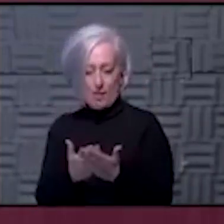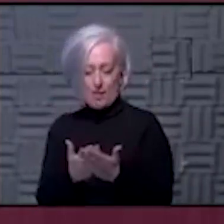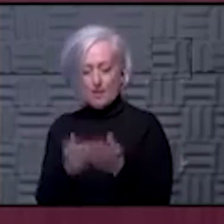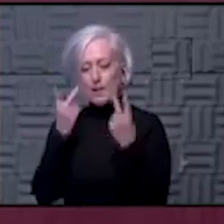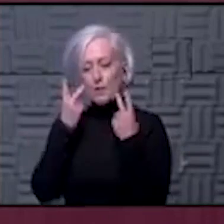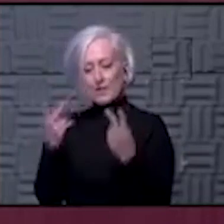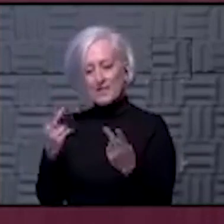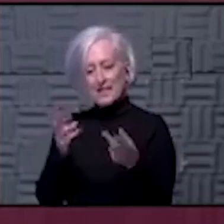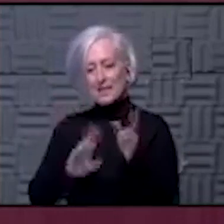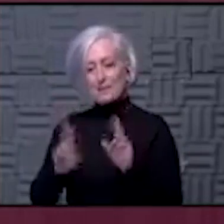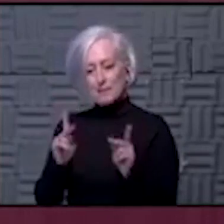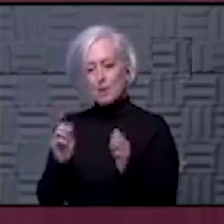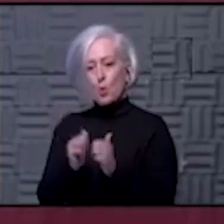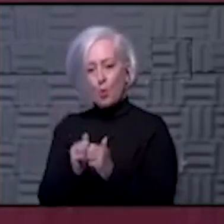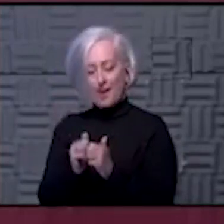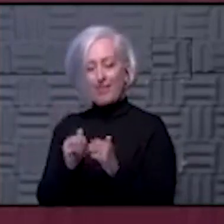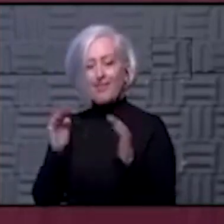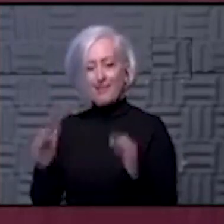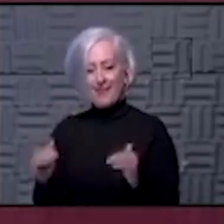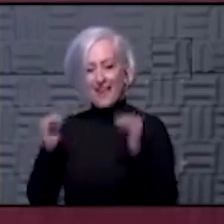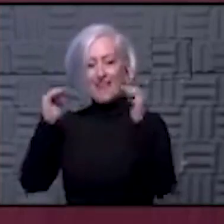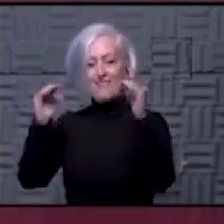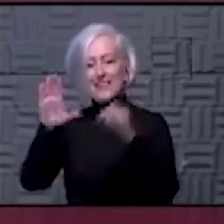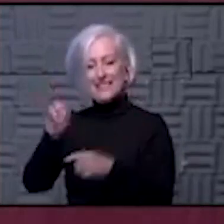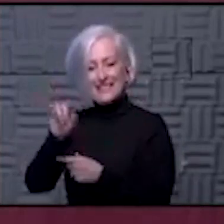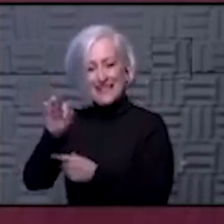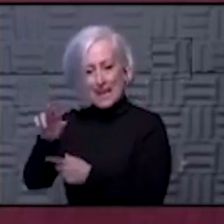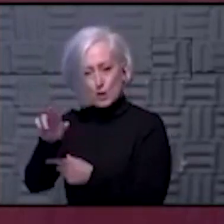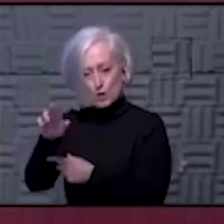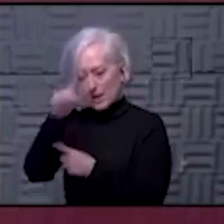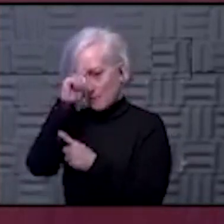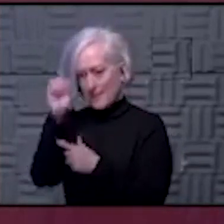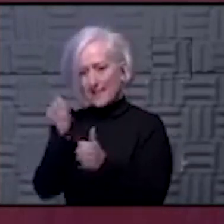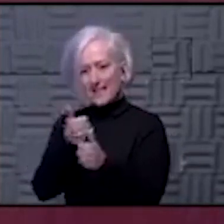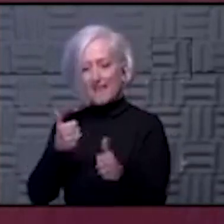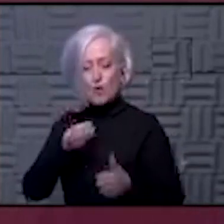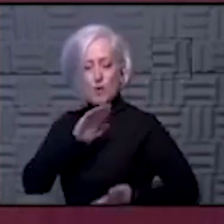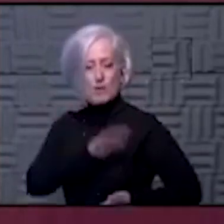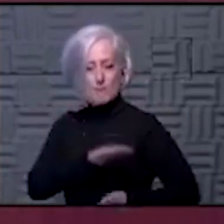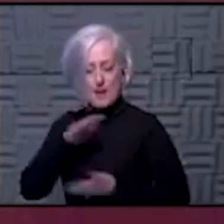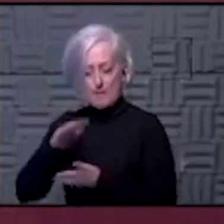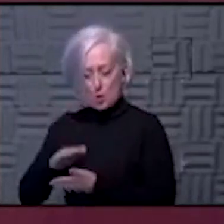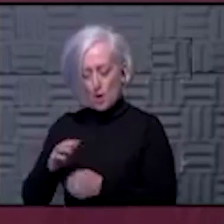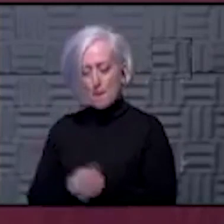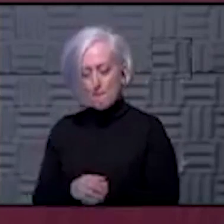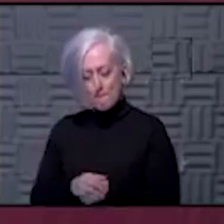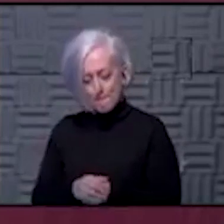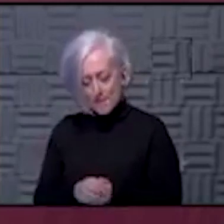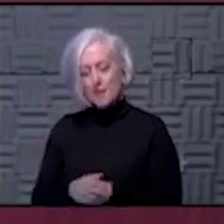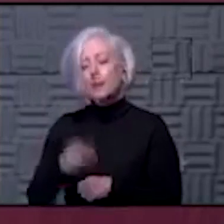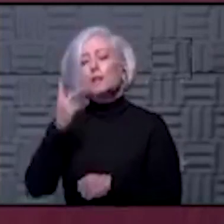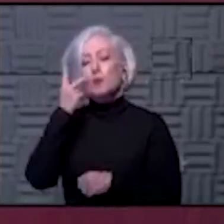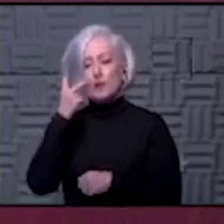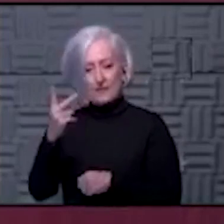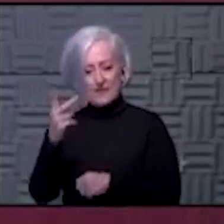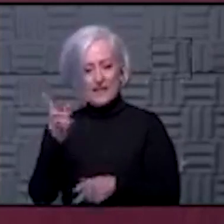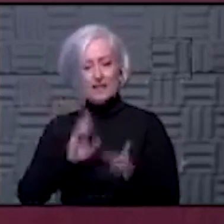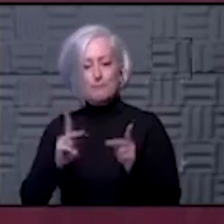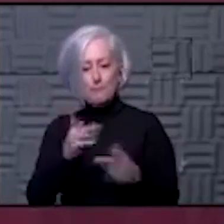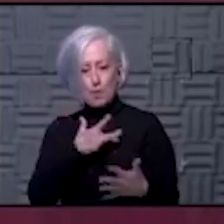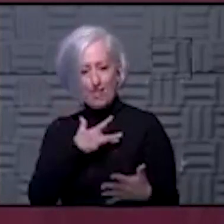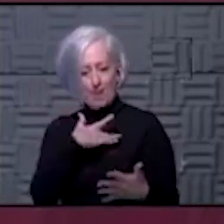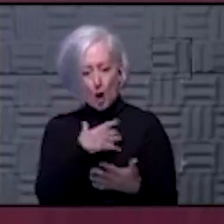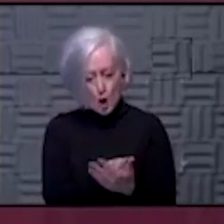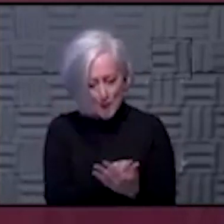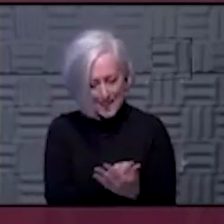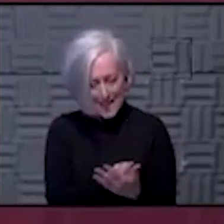cancer presenting because they didn't want to go get their mammogram. We had Dr. Wagner talking about that a few weeks ago. We've seen people who have had heart attacks and come in late, and